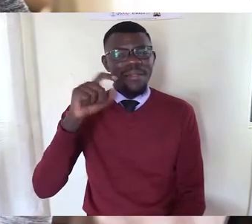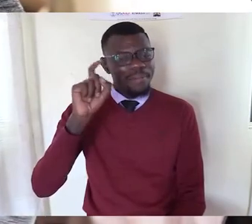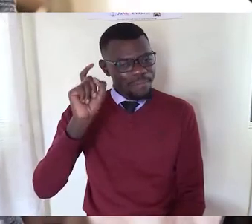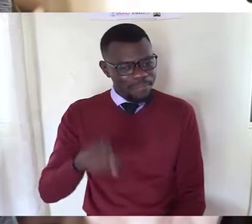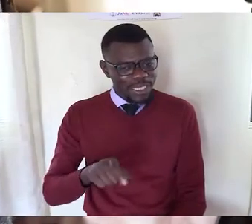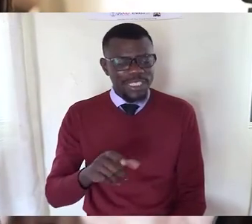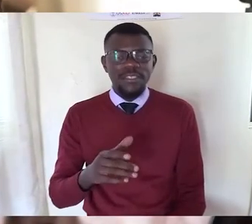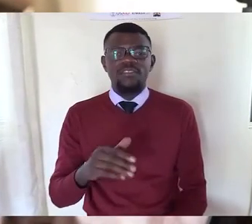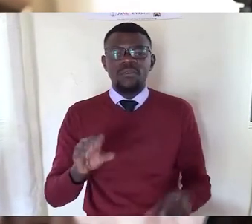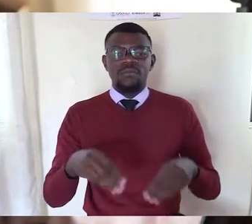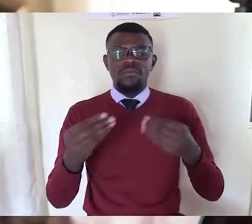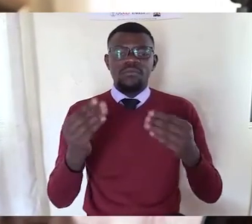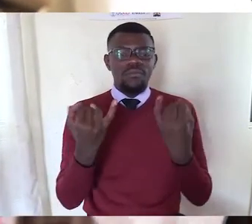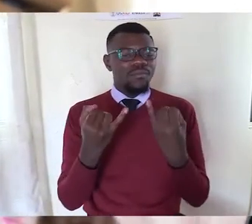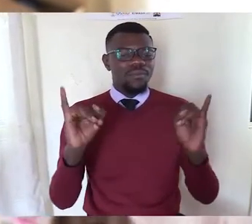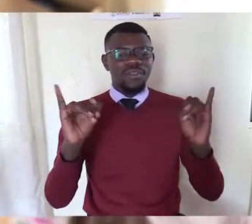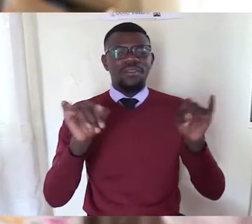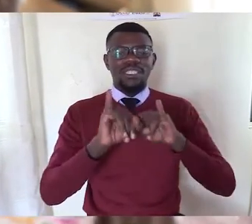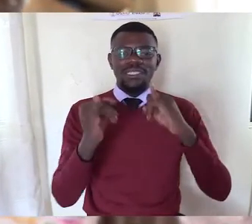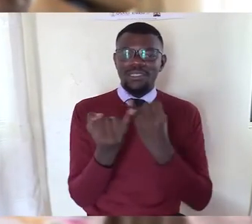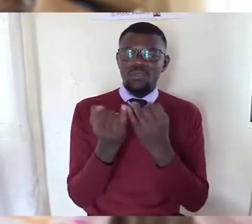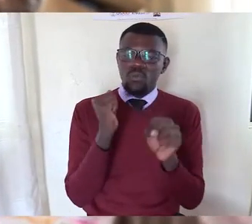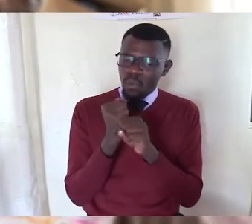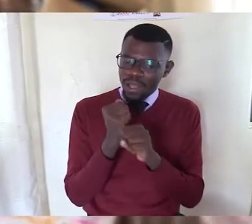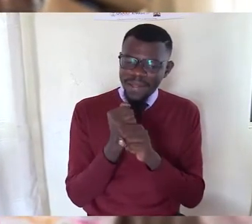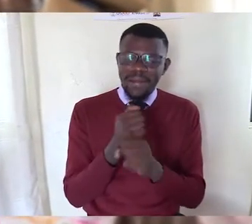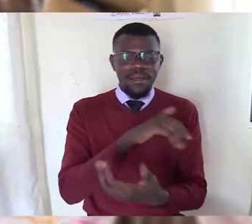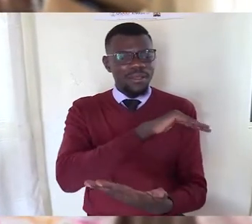these independent institutions.